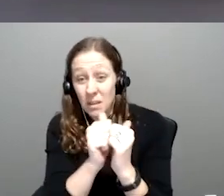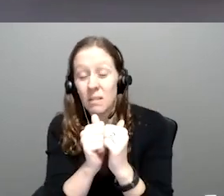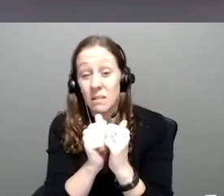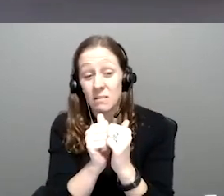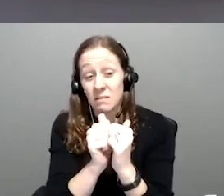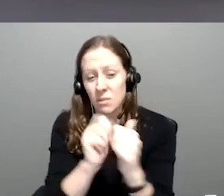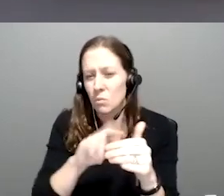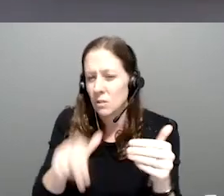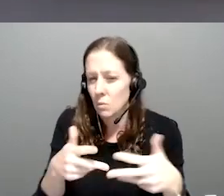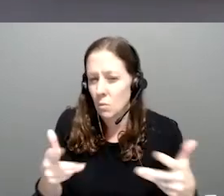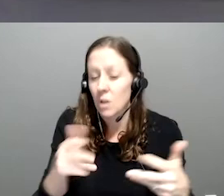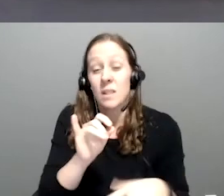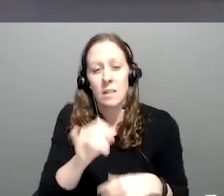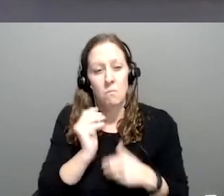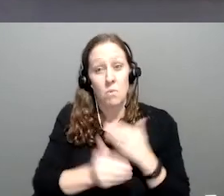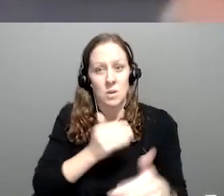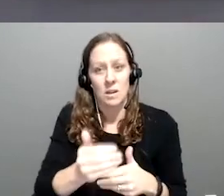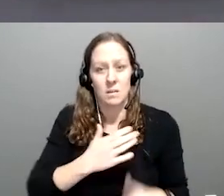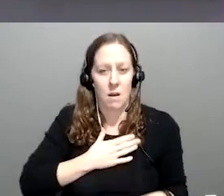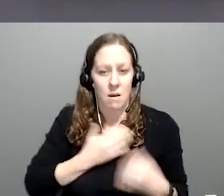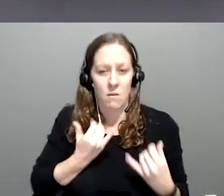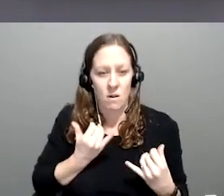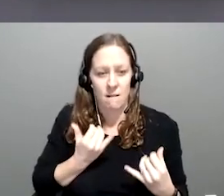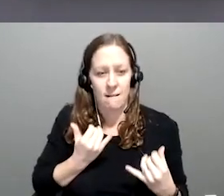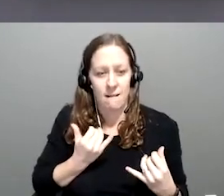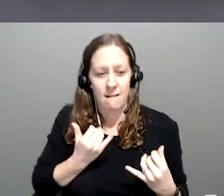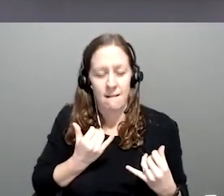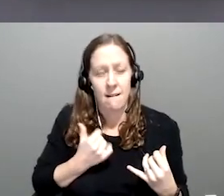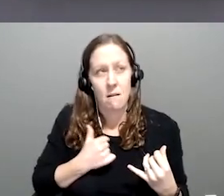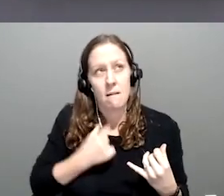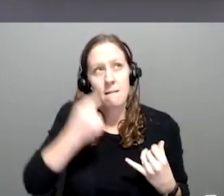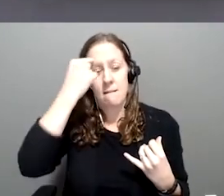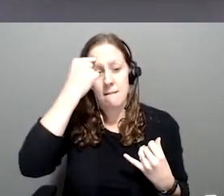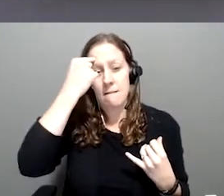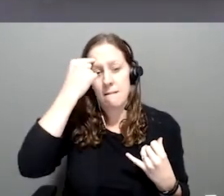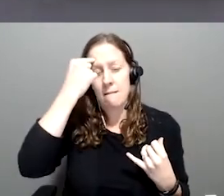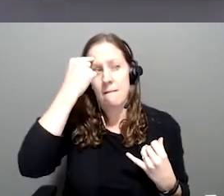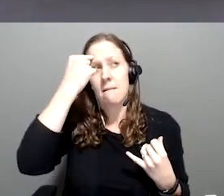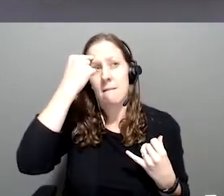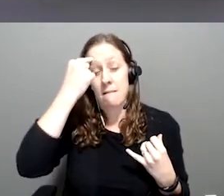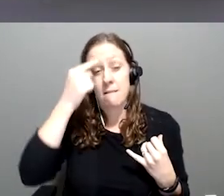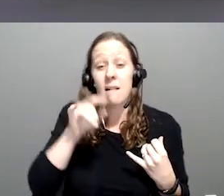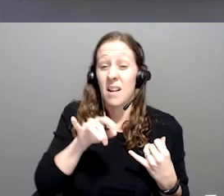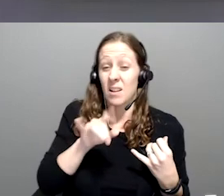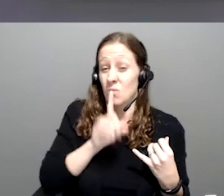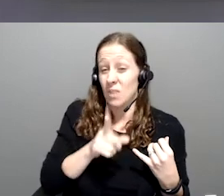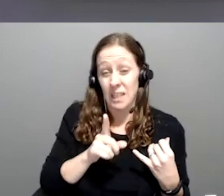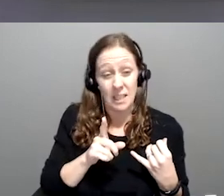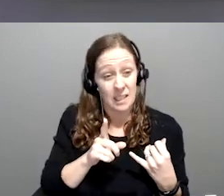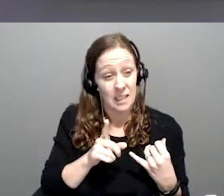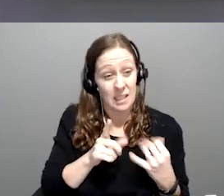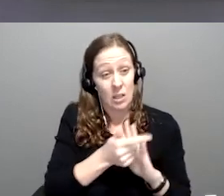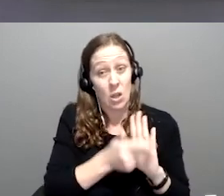So that's the process that I'm going through right now, where that's like my thought process around it. And I see this discussion quite a bit within